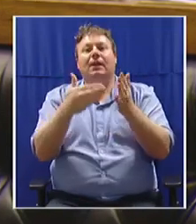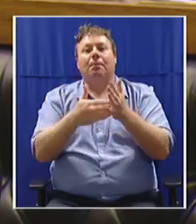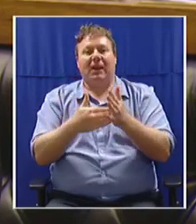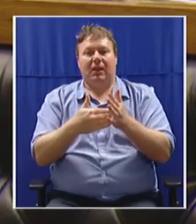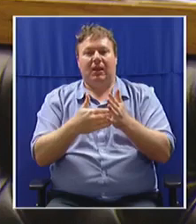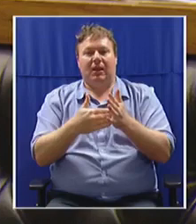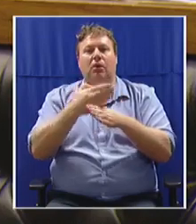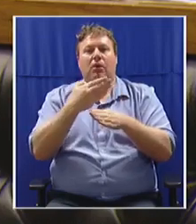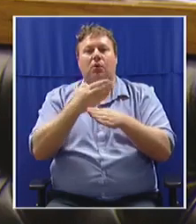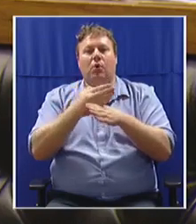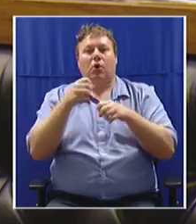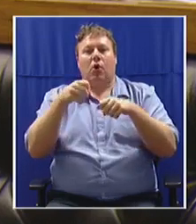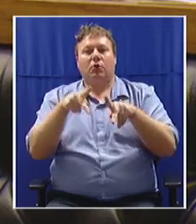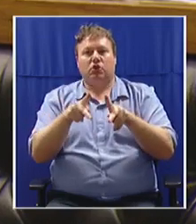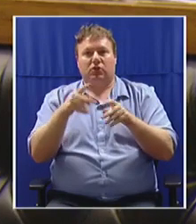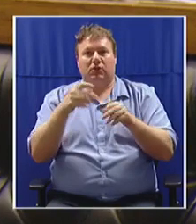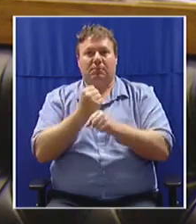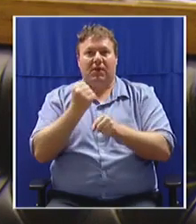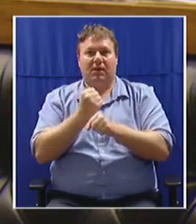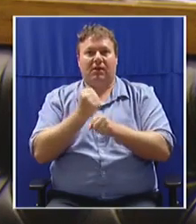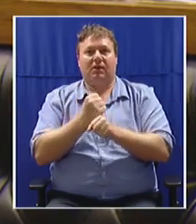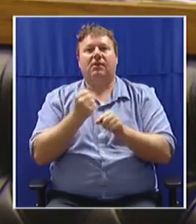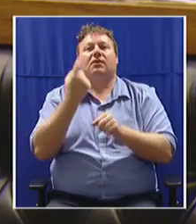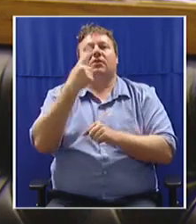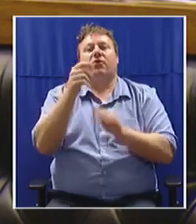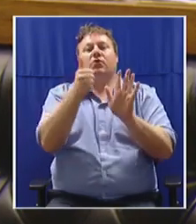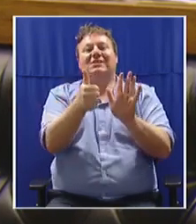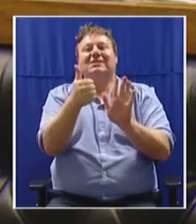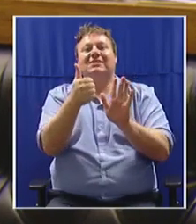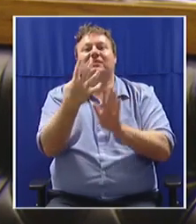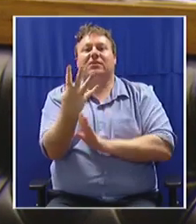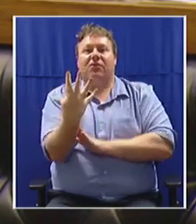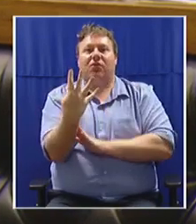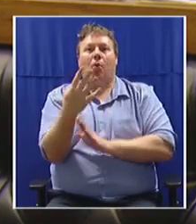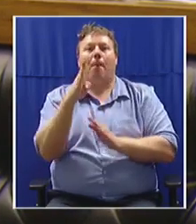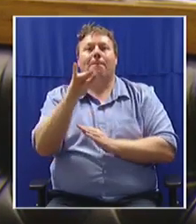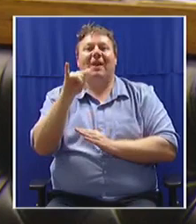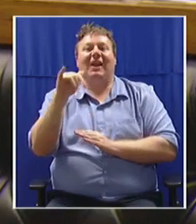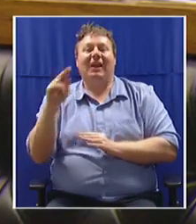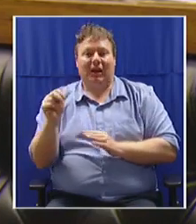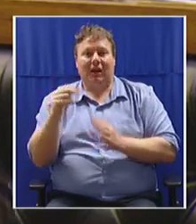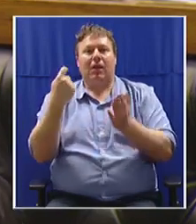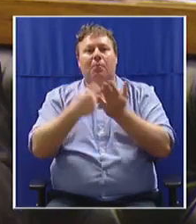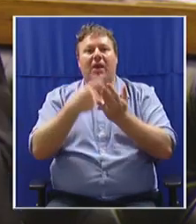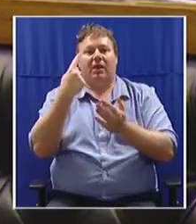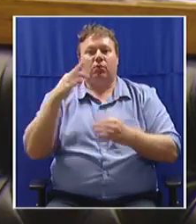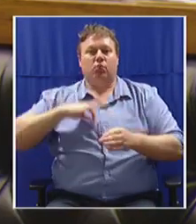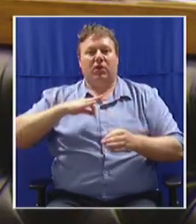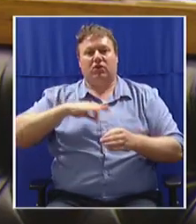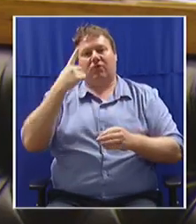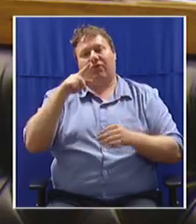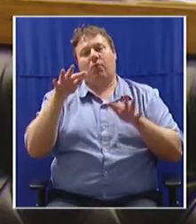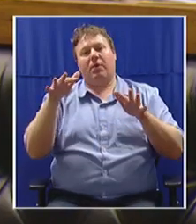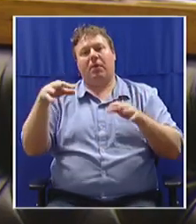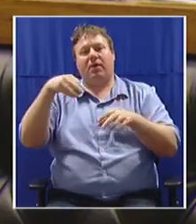opportunities have been created, with over 64 billion paid in wages to participants.